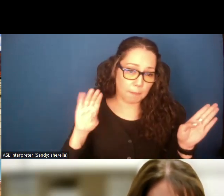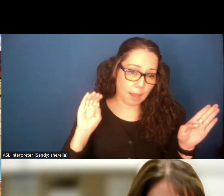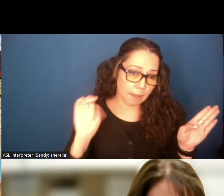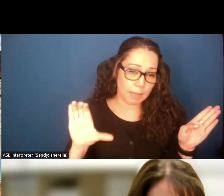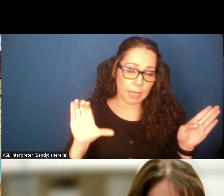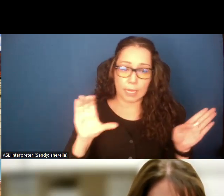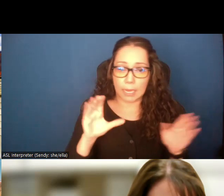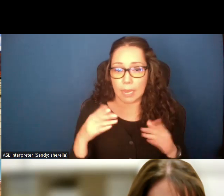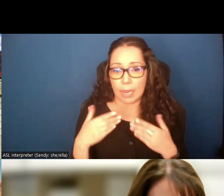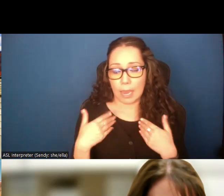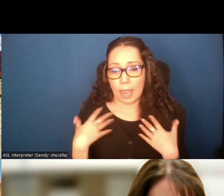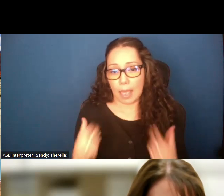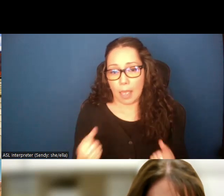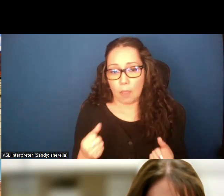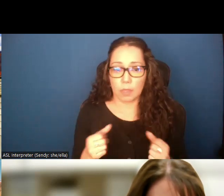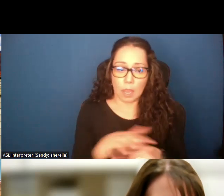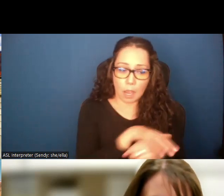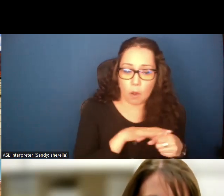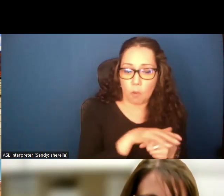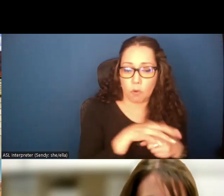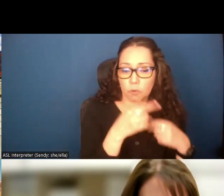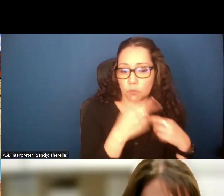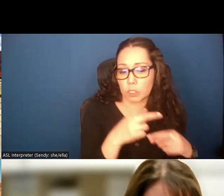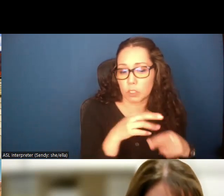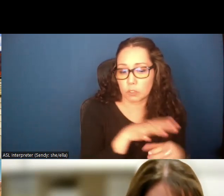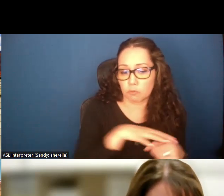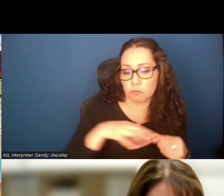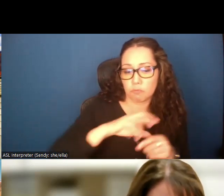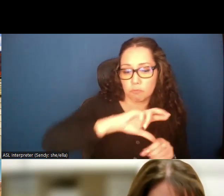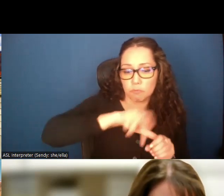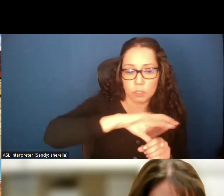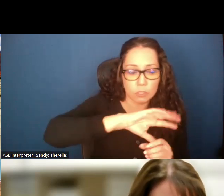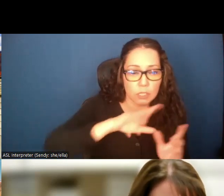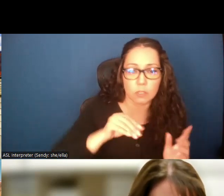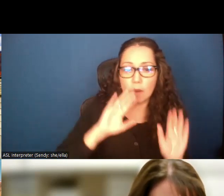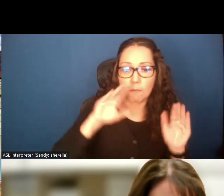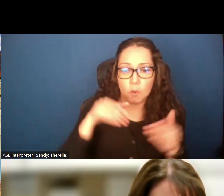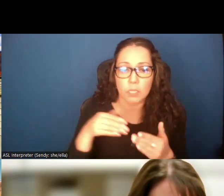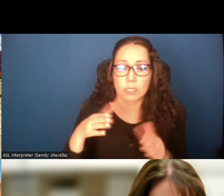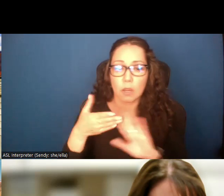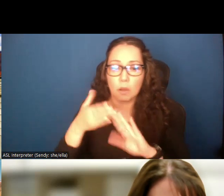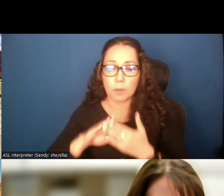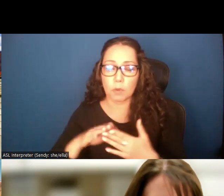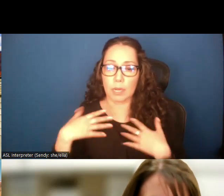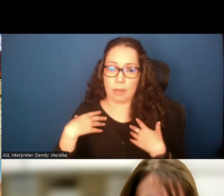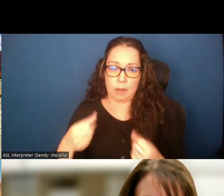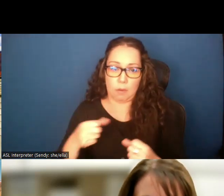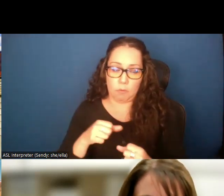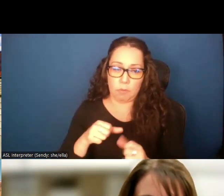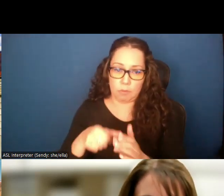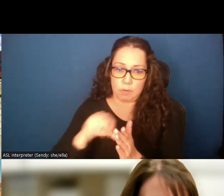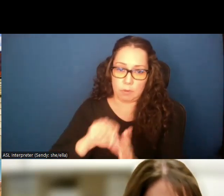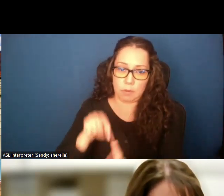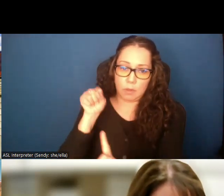health jurisdictions focus on community health. And during this